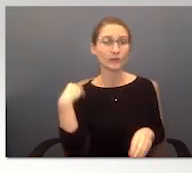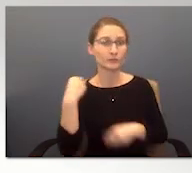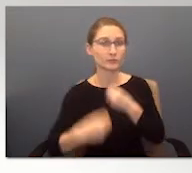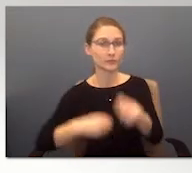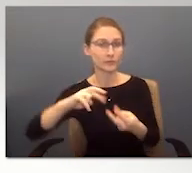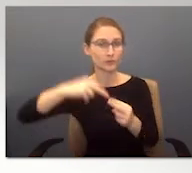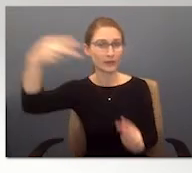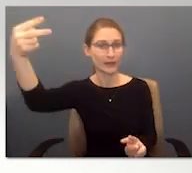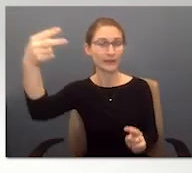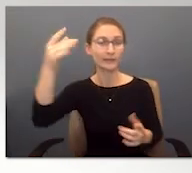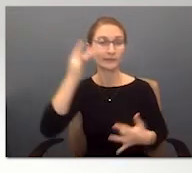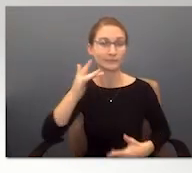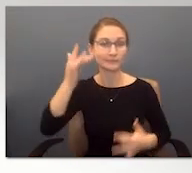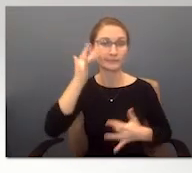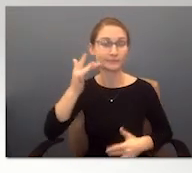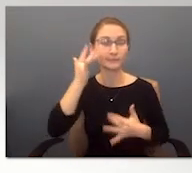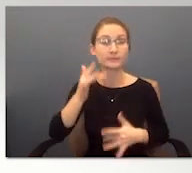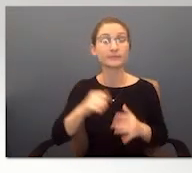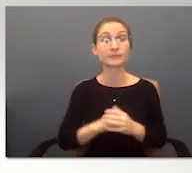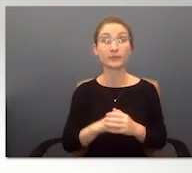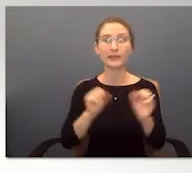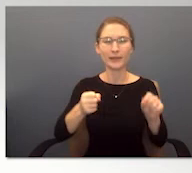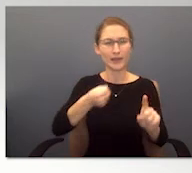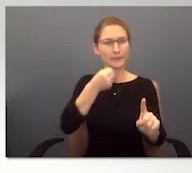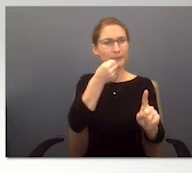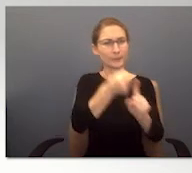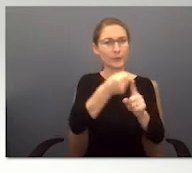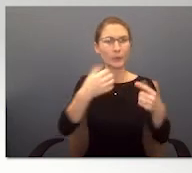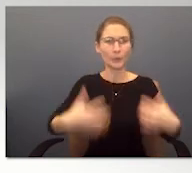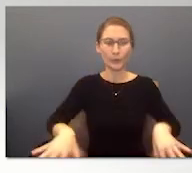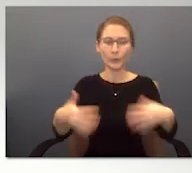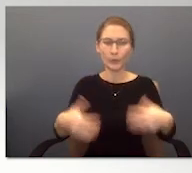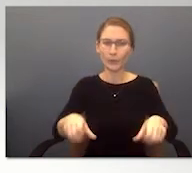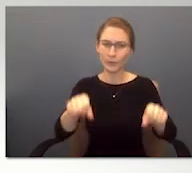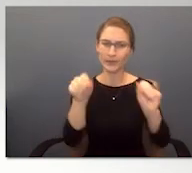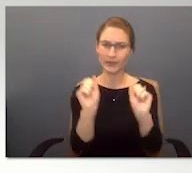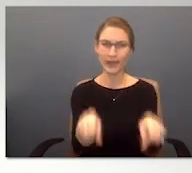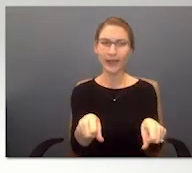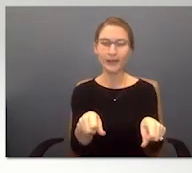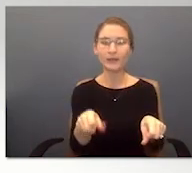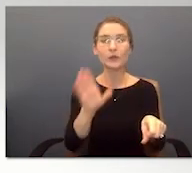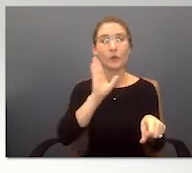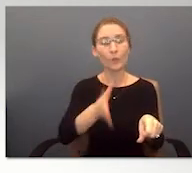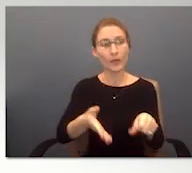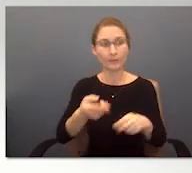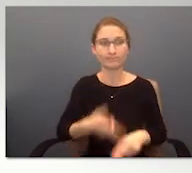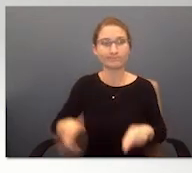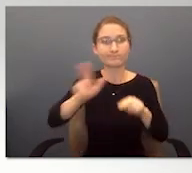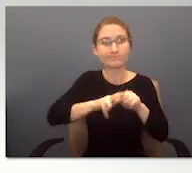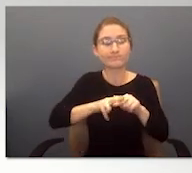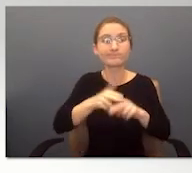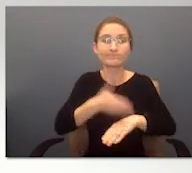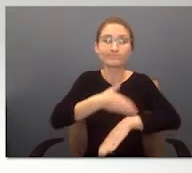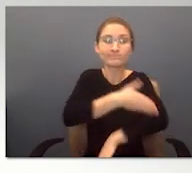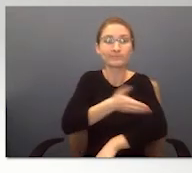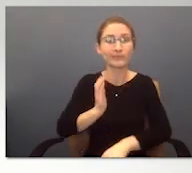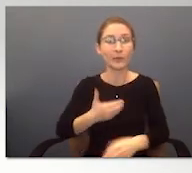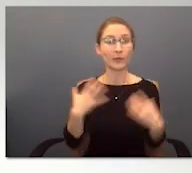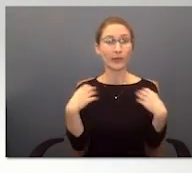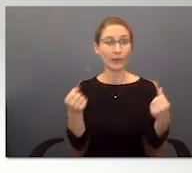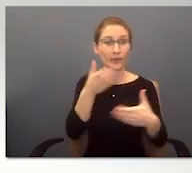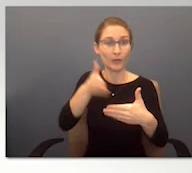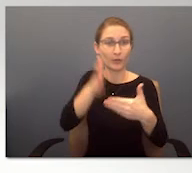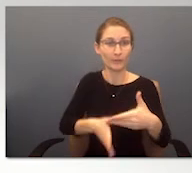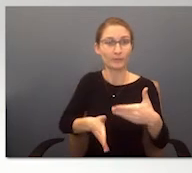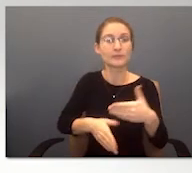be impactful in preserving and promoting health outcomes. So we screen